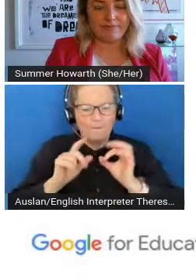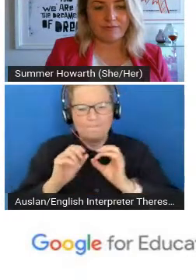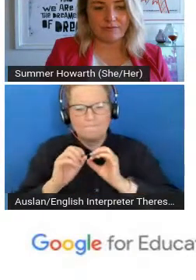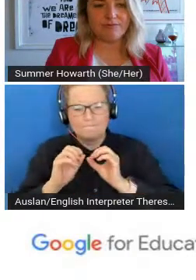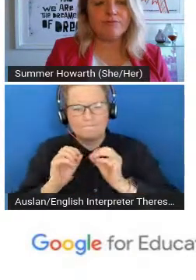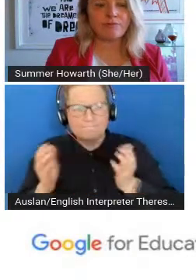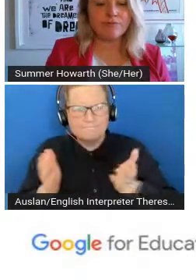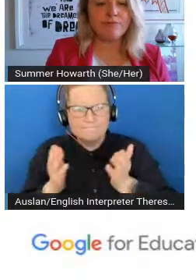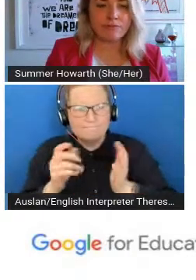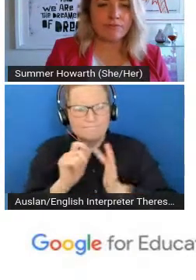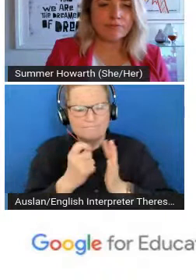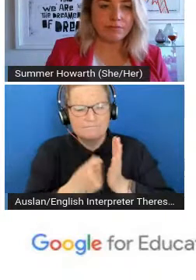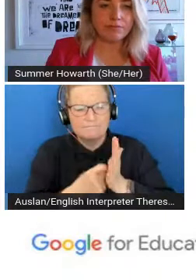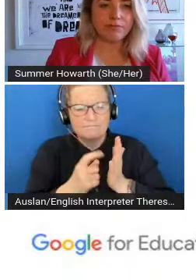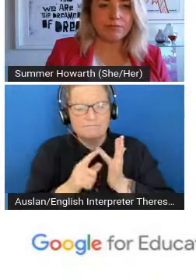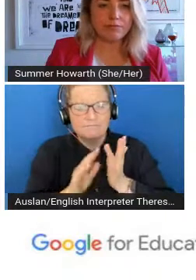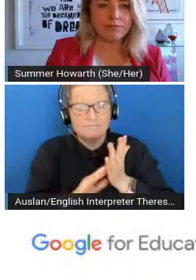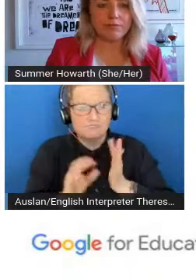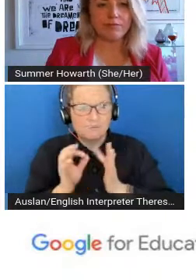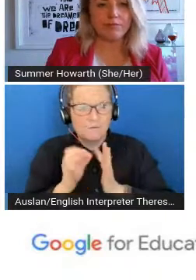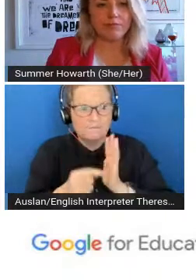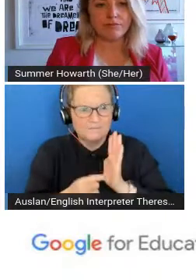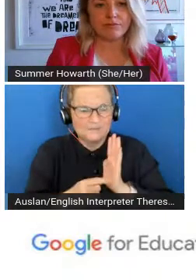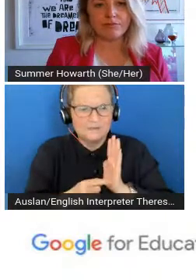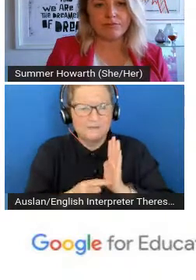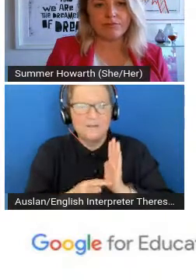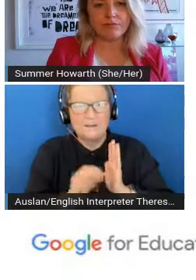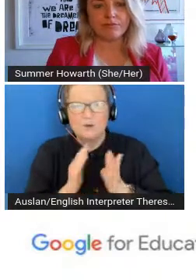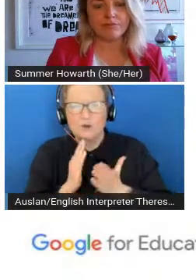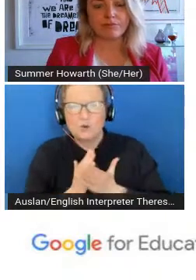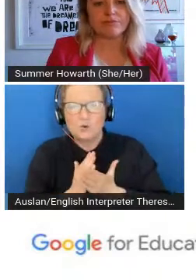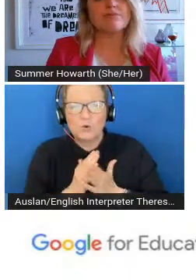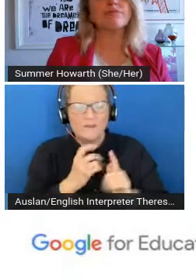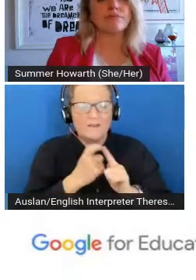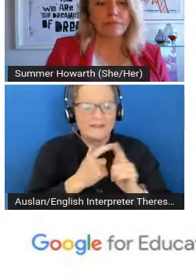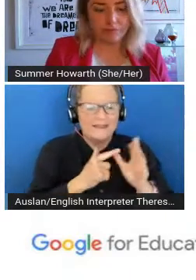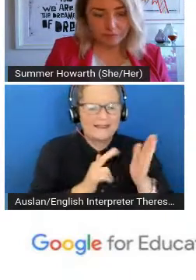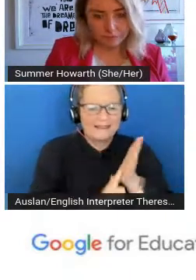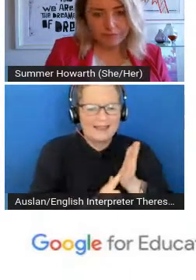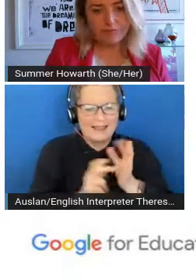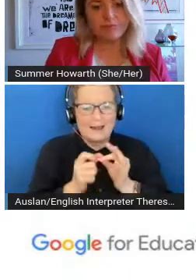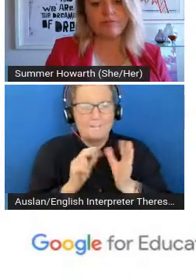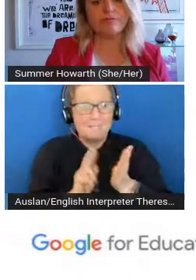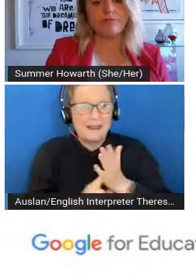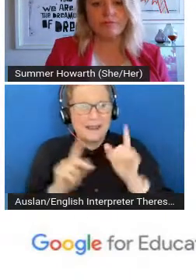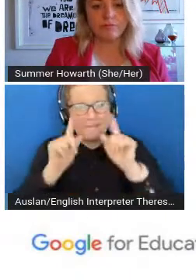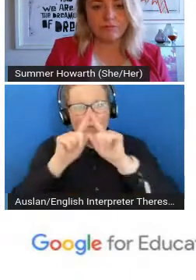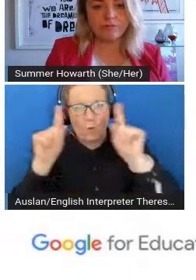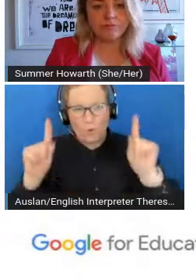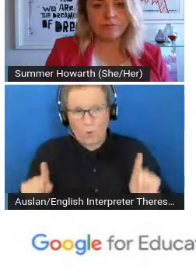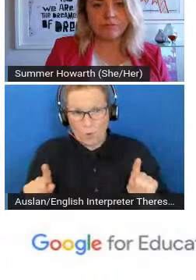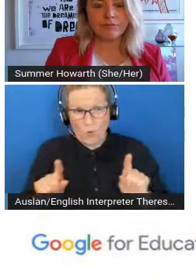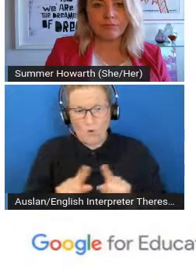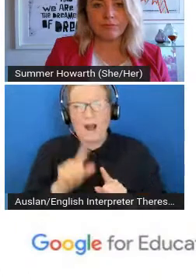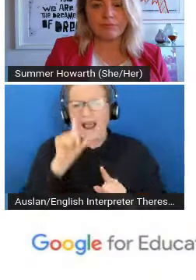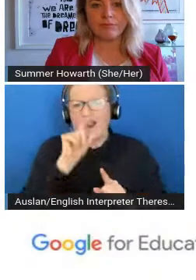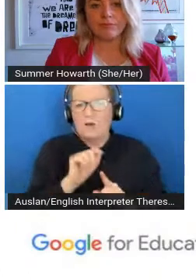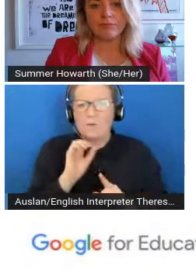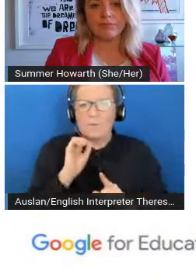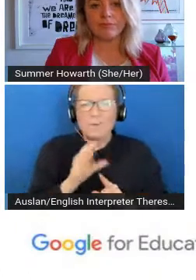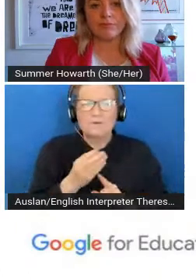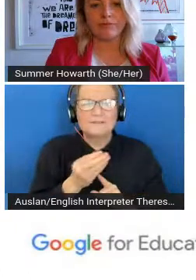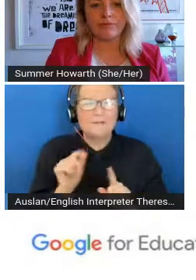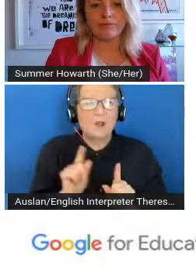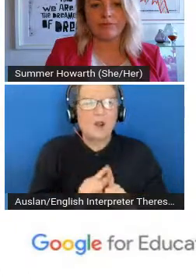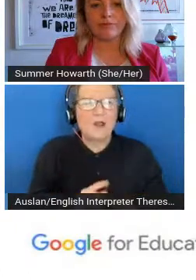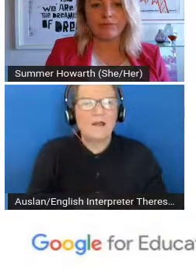I'm not sure what's kind of like the Kanban board that Chris was just sharing, but we could also even insert something like this,